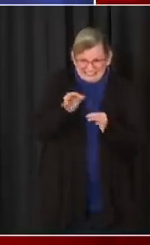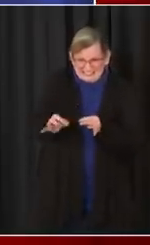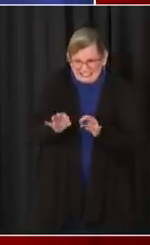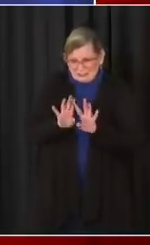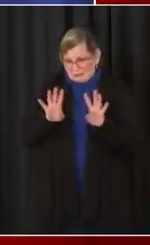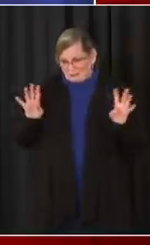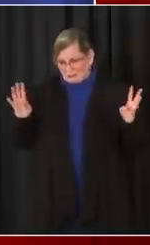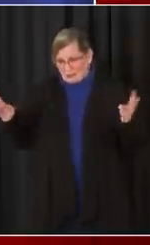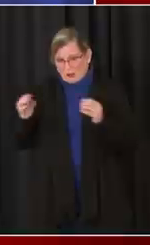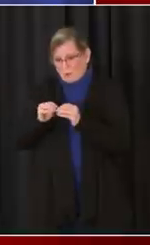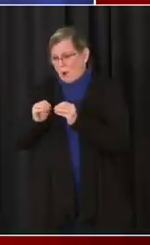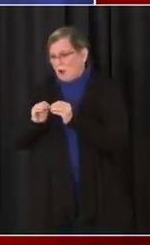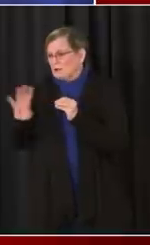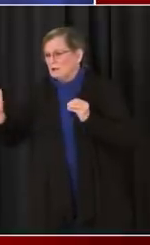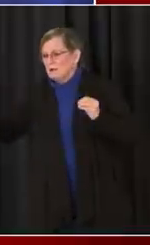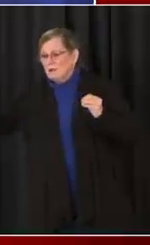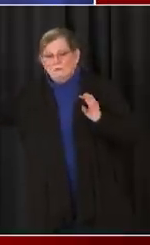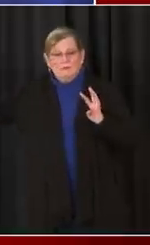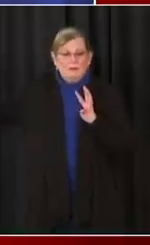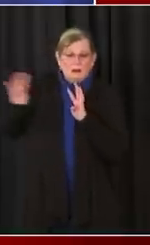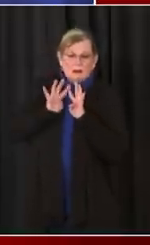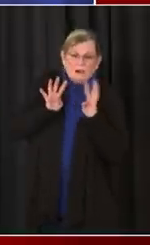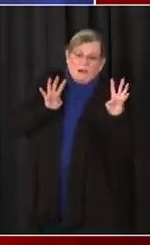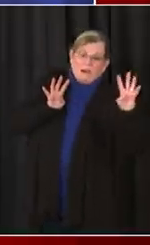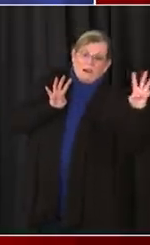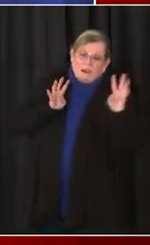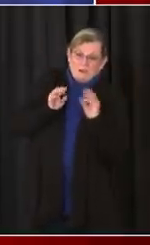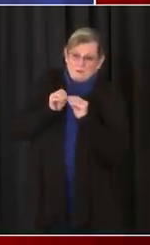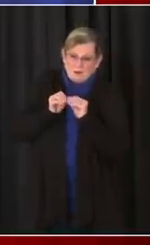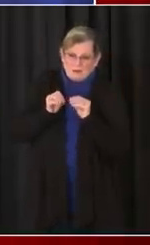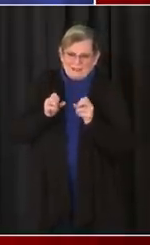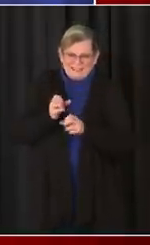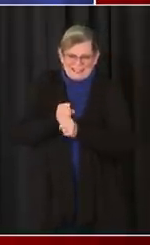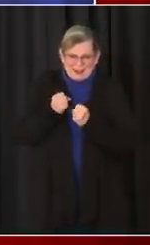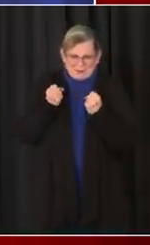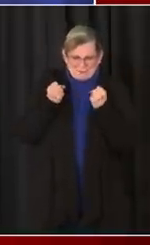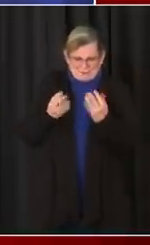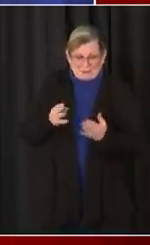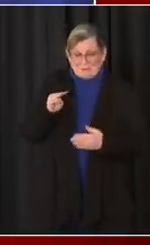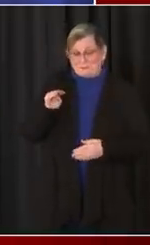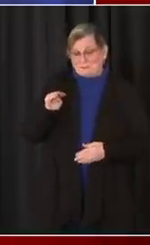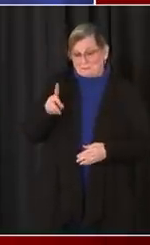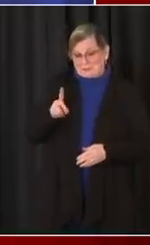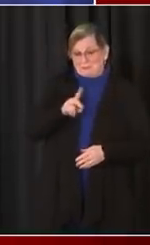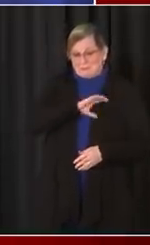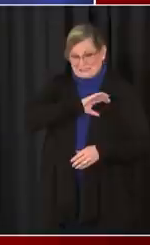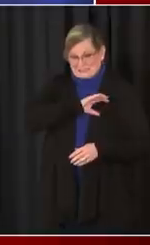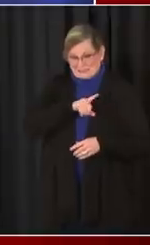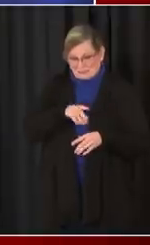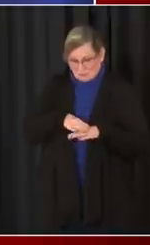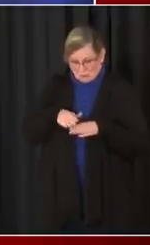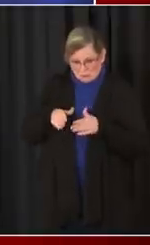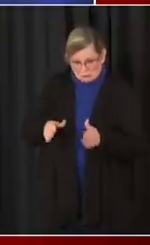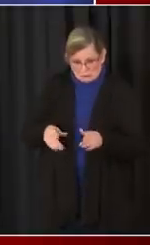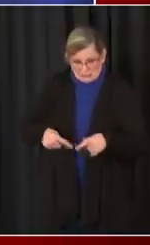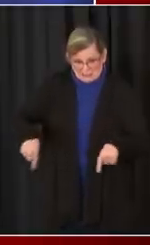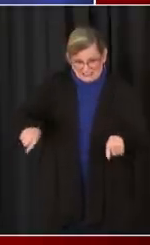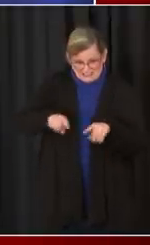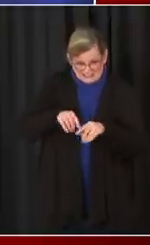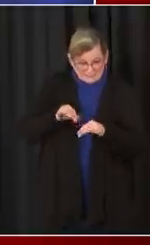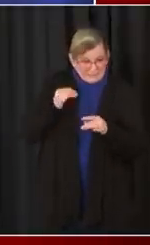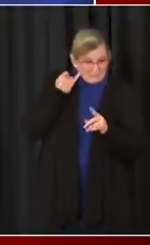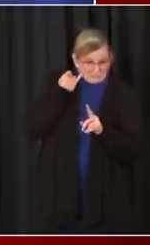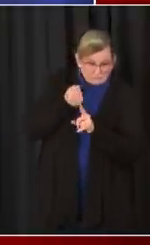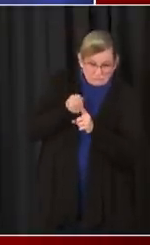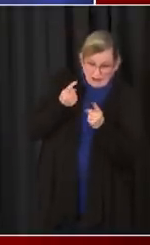perimeter of the National Capitol Complex. We could get as many Metropolitan Police officers out into the streets so that in the event